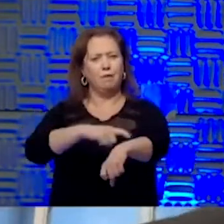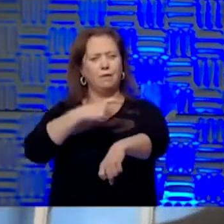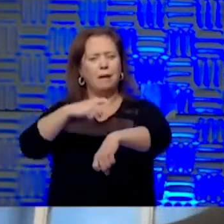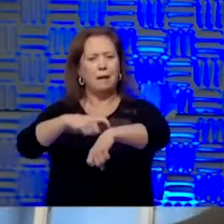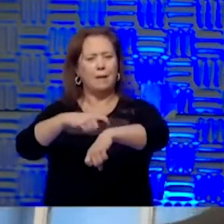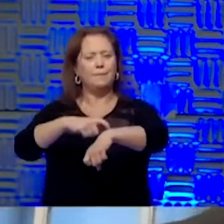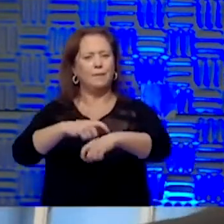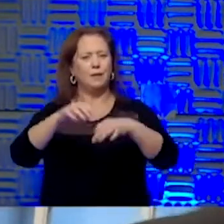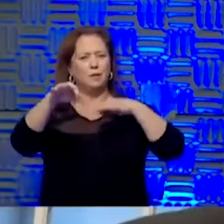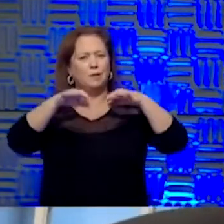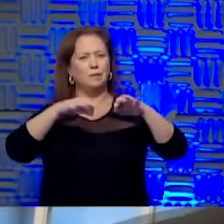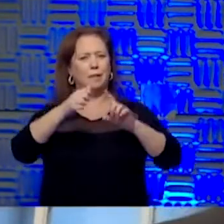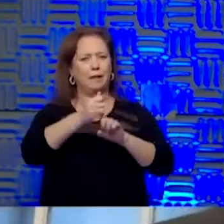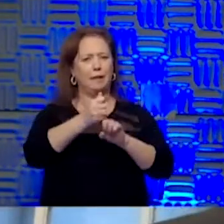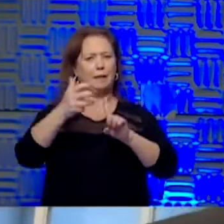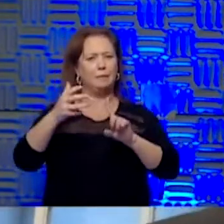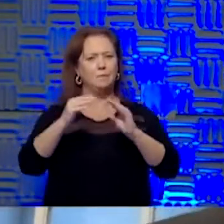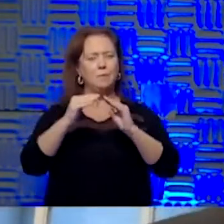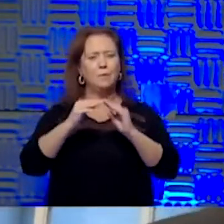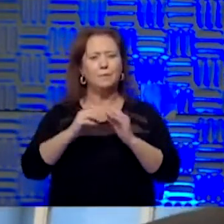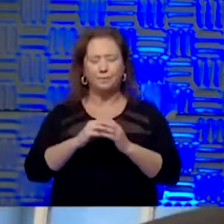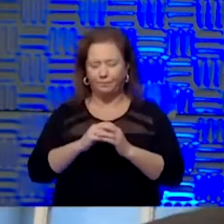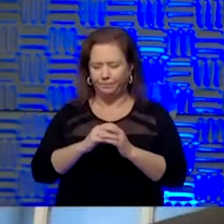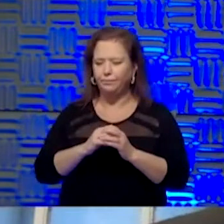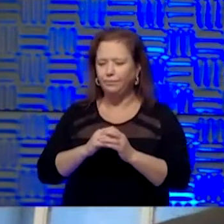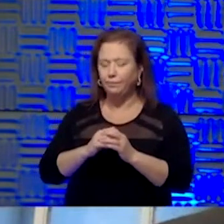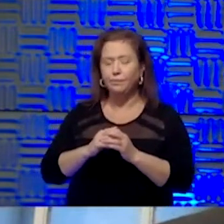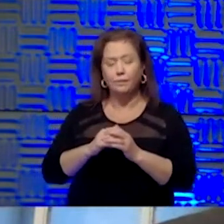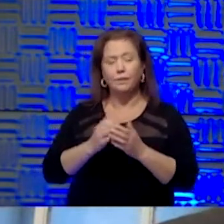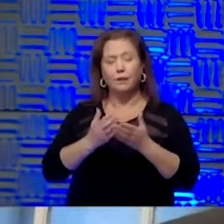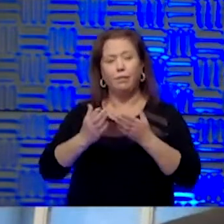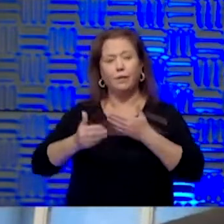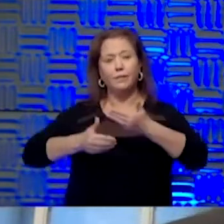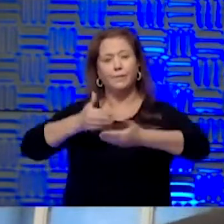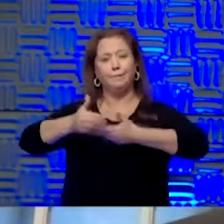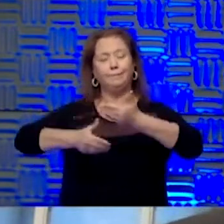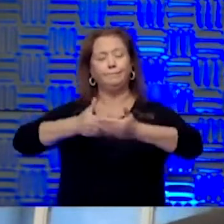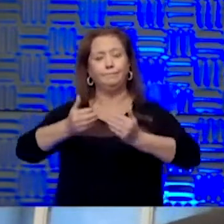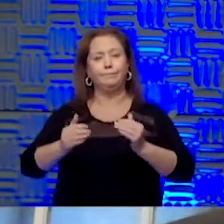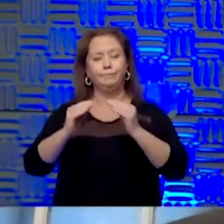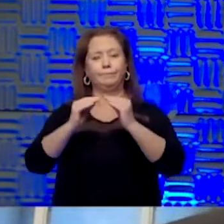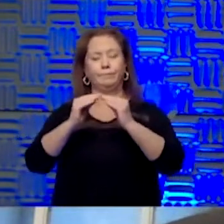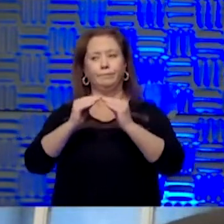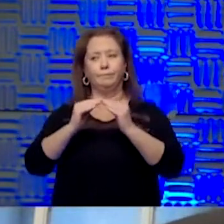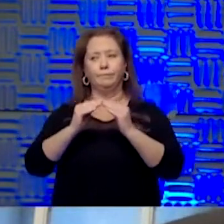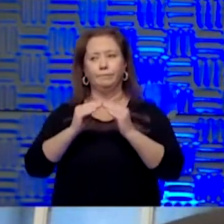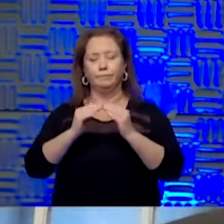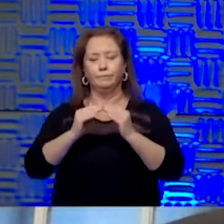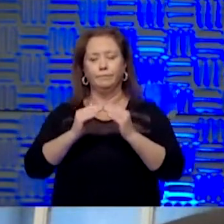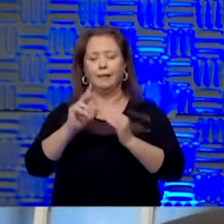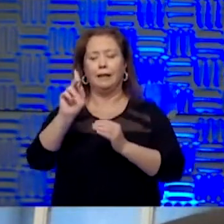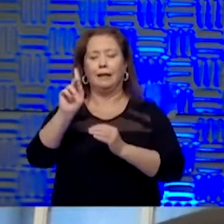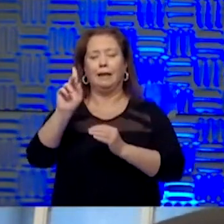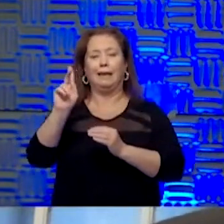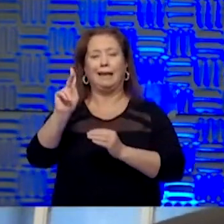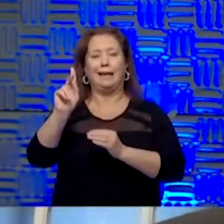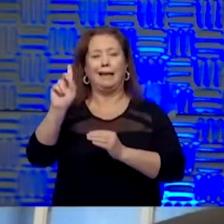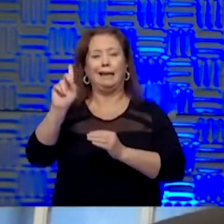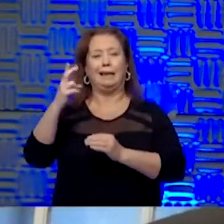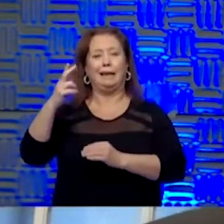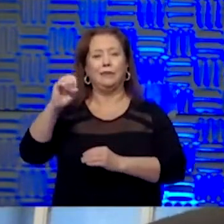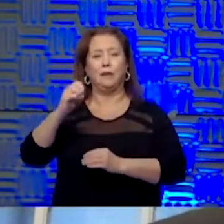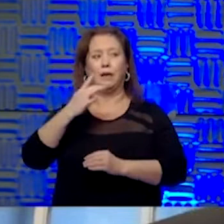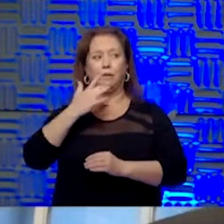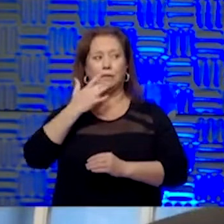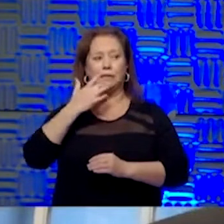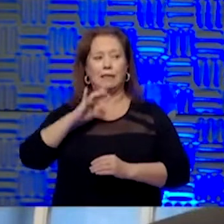You know, they are moving amazingly well, considering. When I was at KDHE, I guess I was fortunate. All